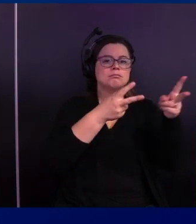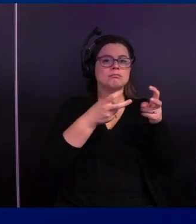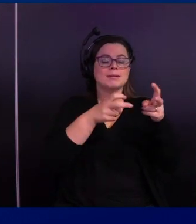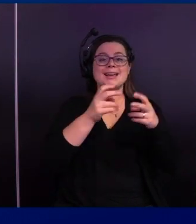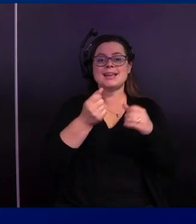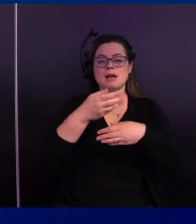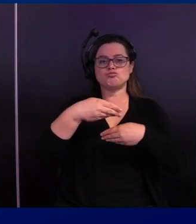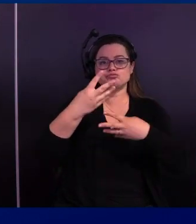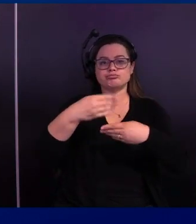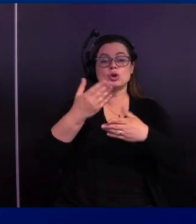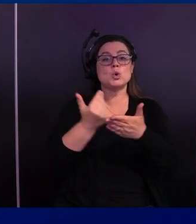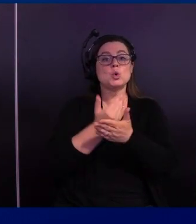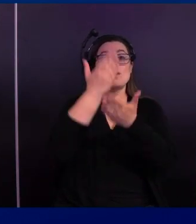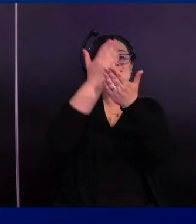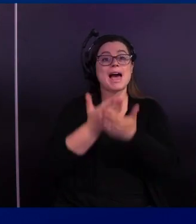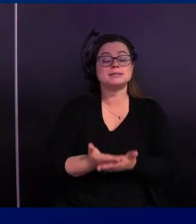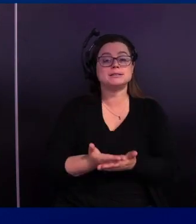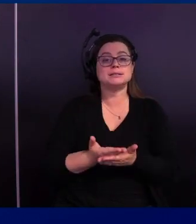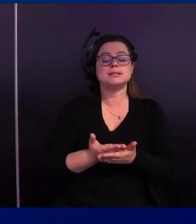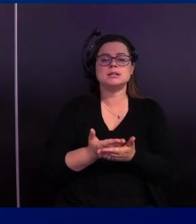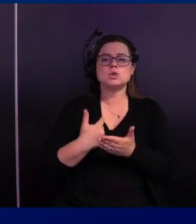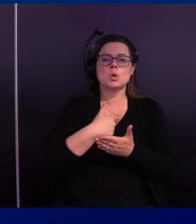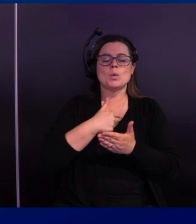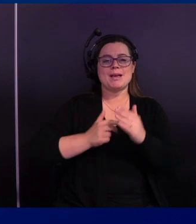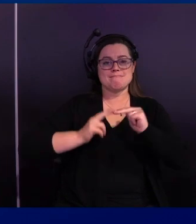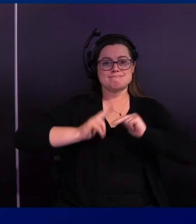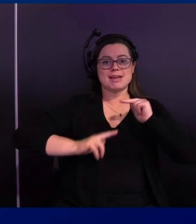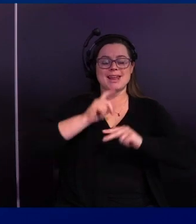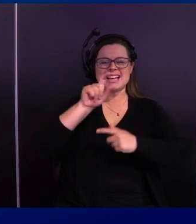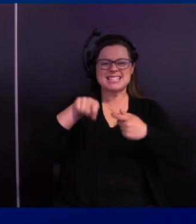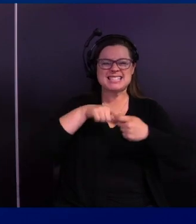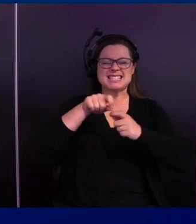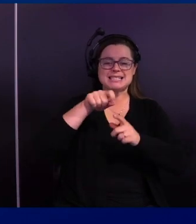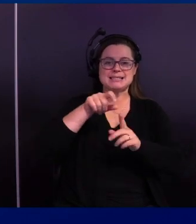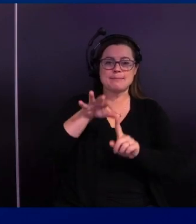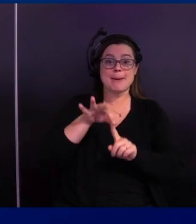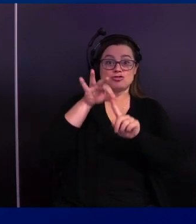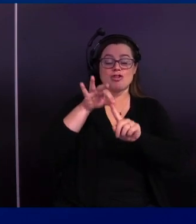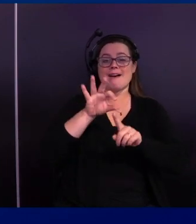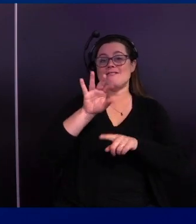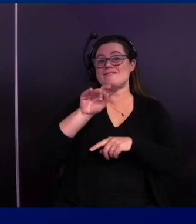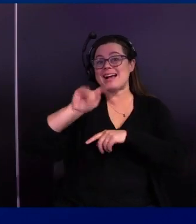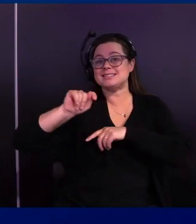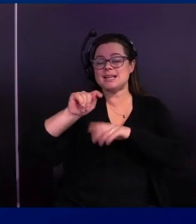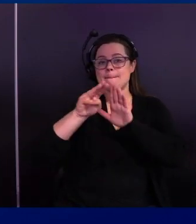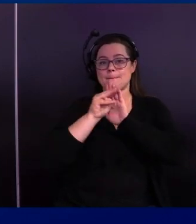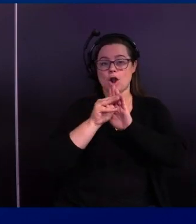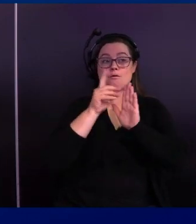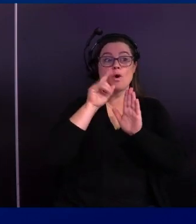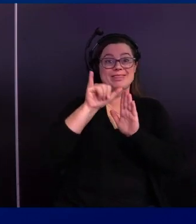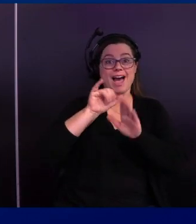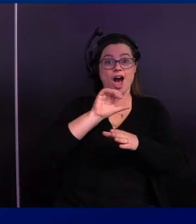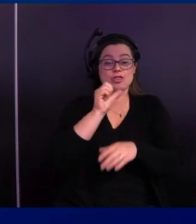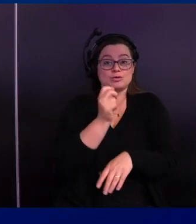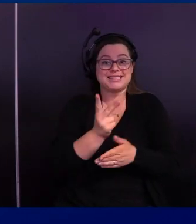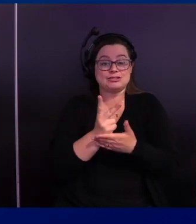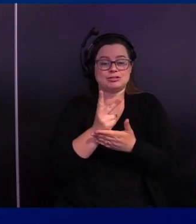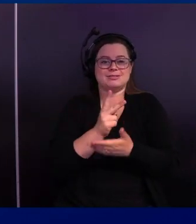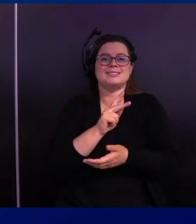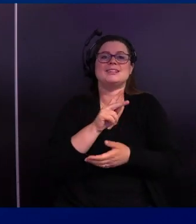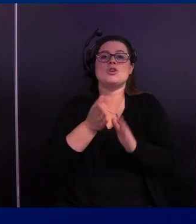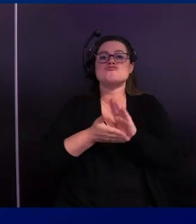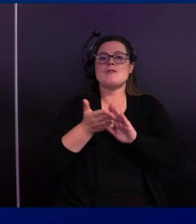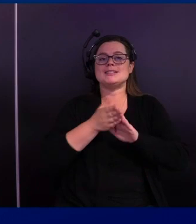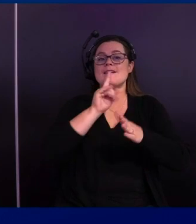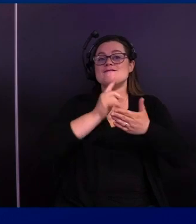facts. So we built a specialized fact model for the authorization that runs verified permissions.